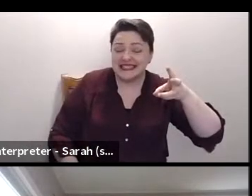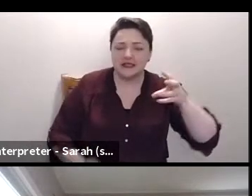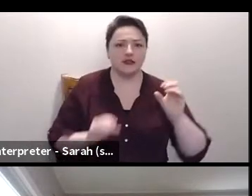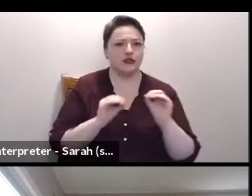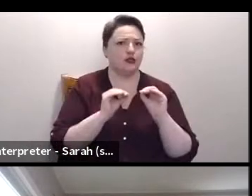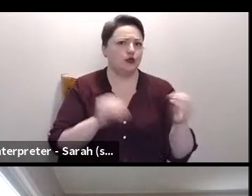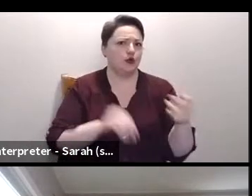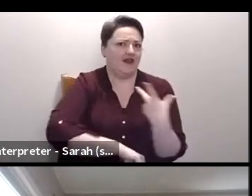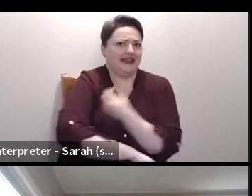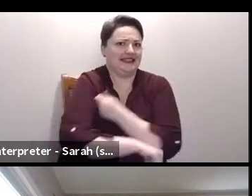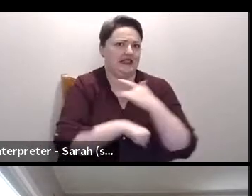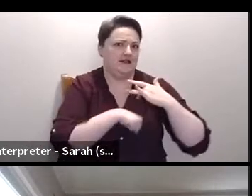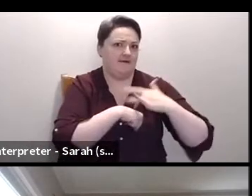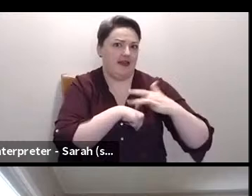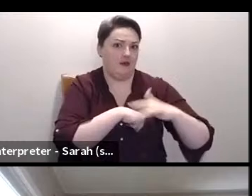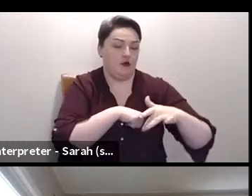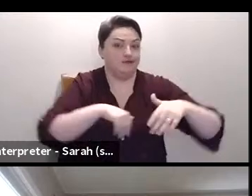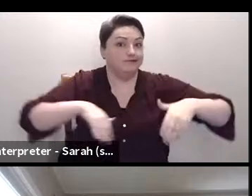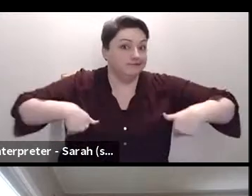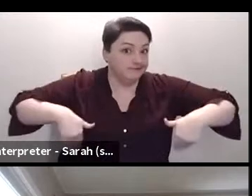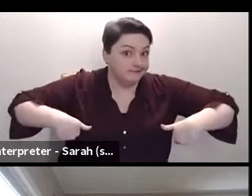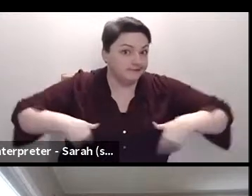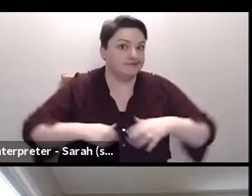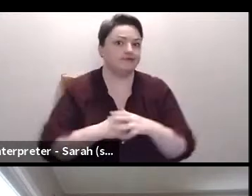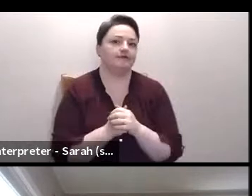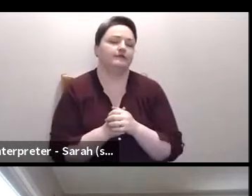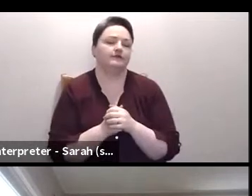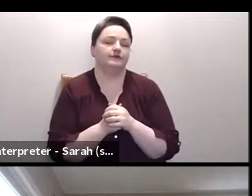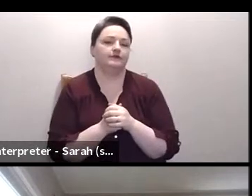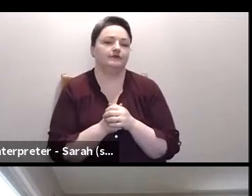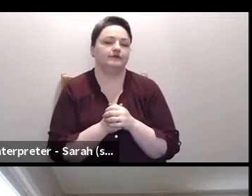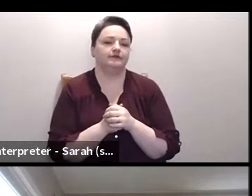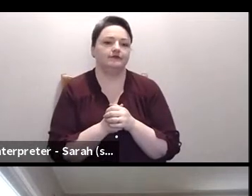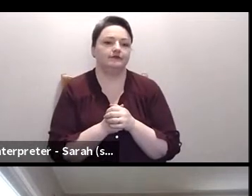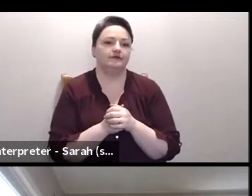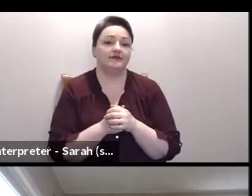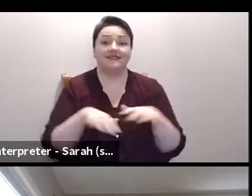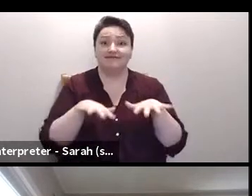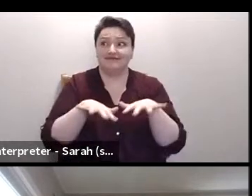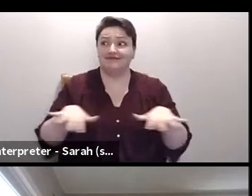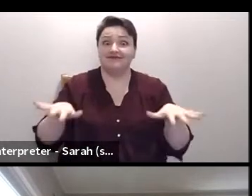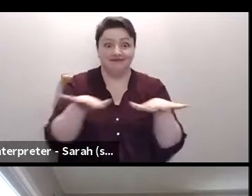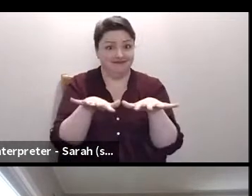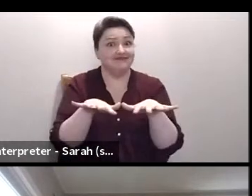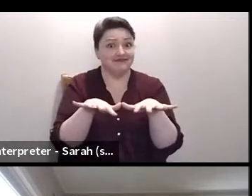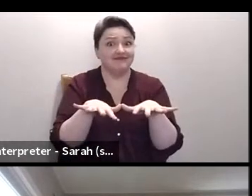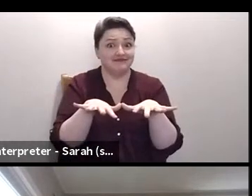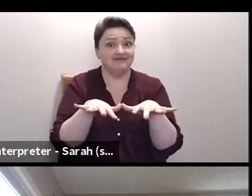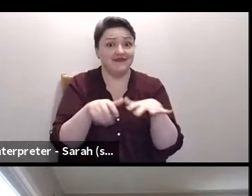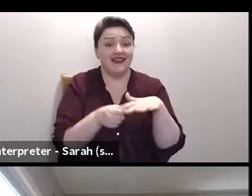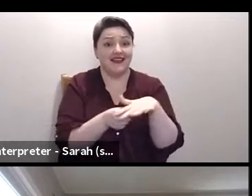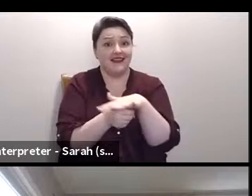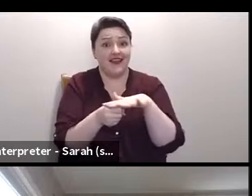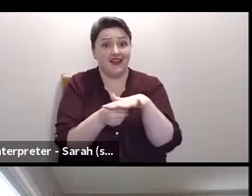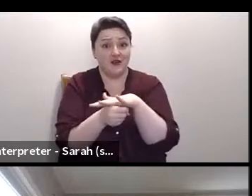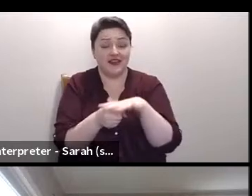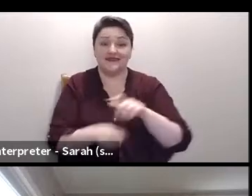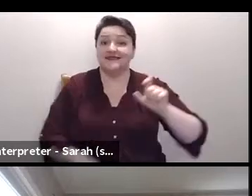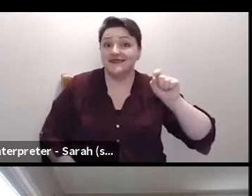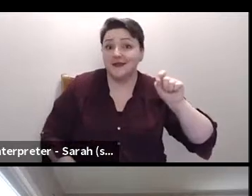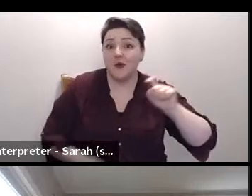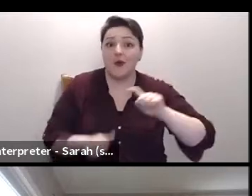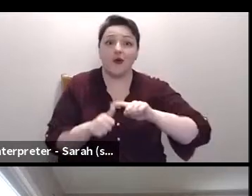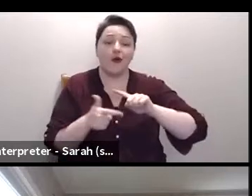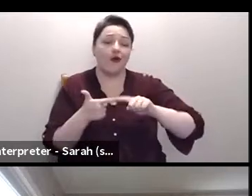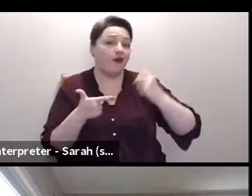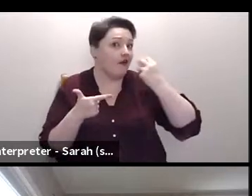or and in the world, there have been places, Singapore and Hong Kong and China, who